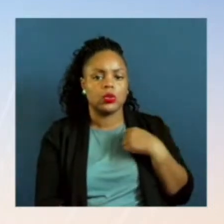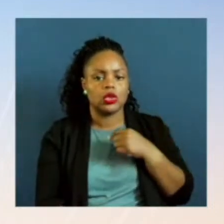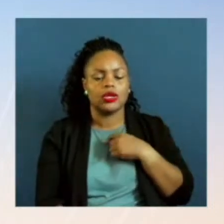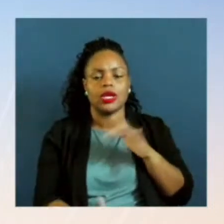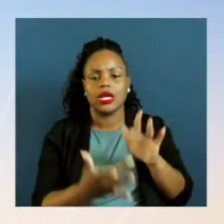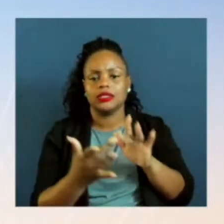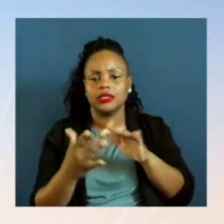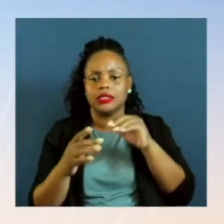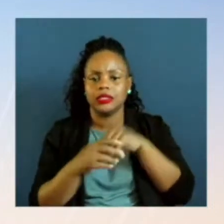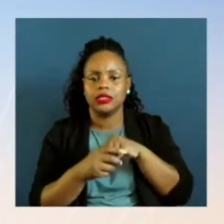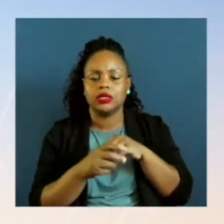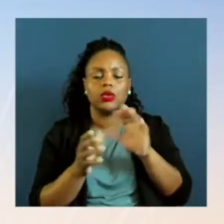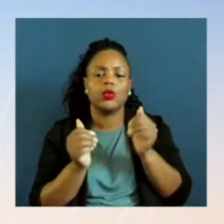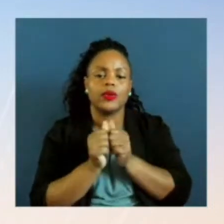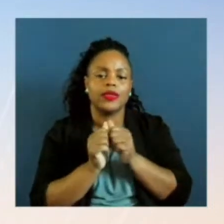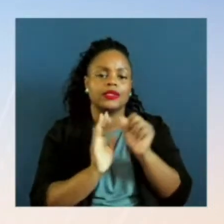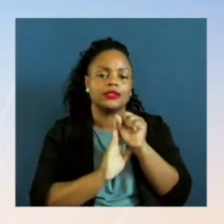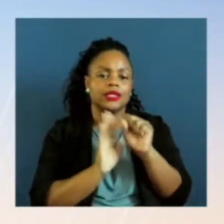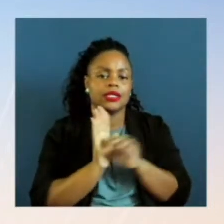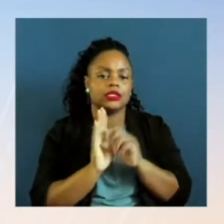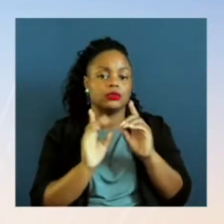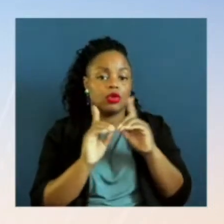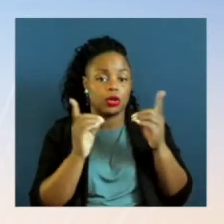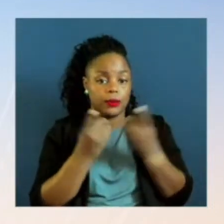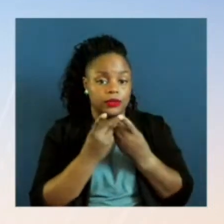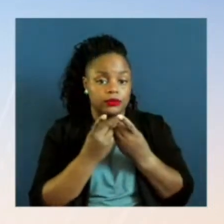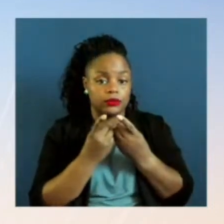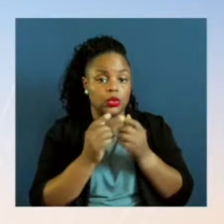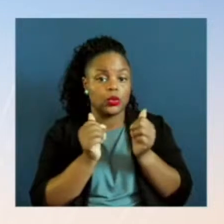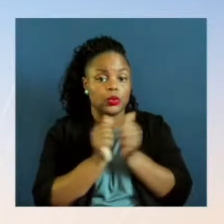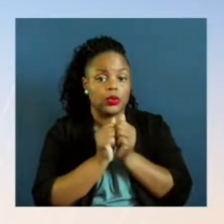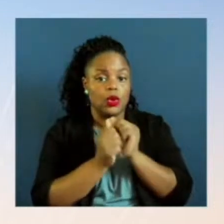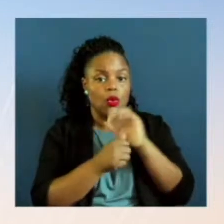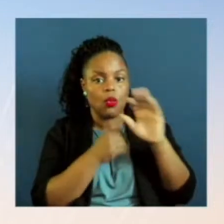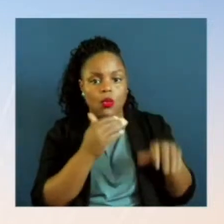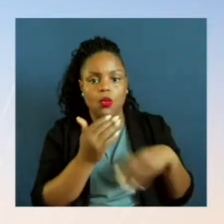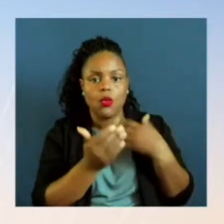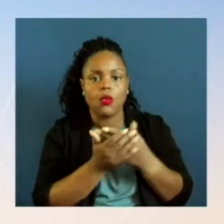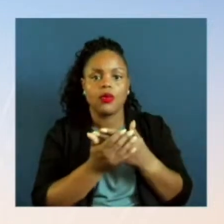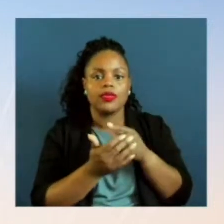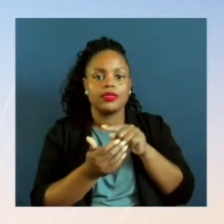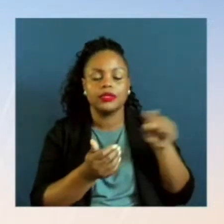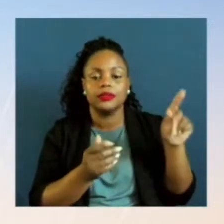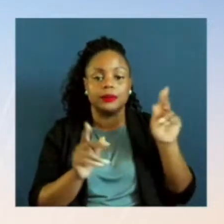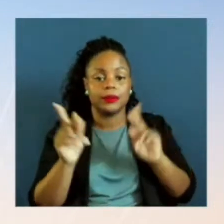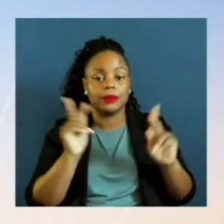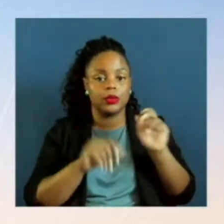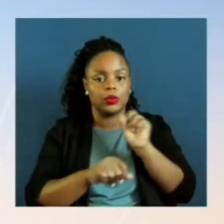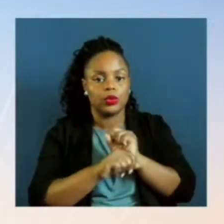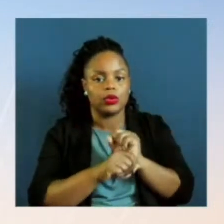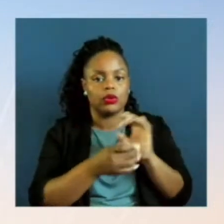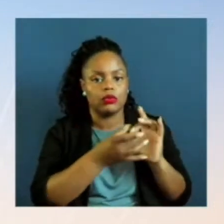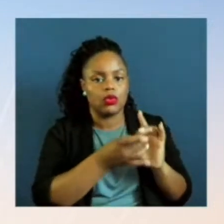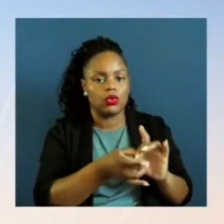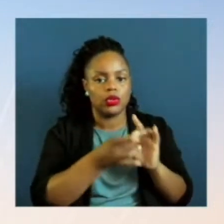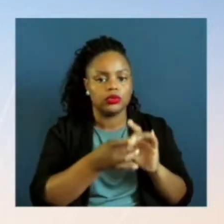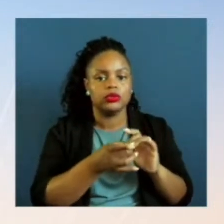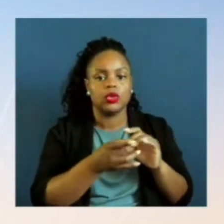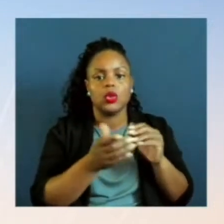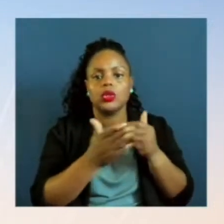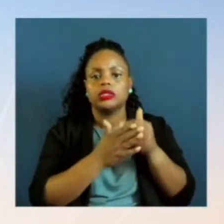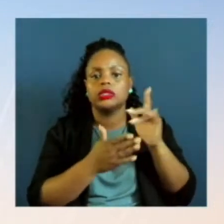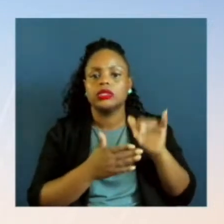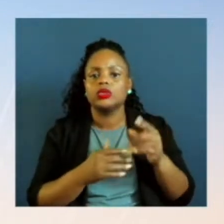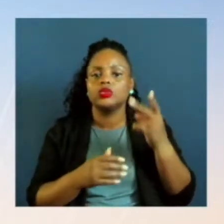from our diplomatic officials, with all of these individuals, working in close coordination with them to determine how they can leave the country, if they've left